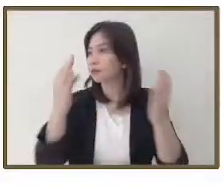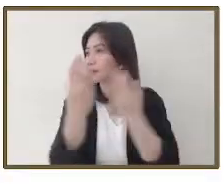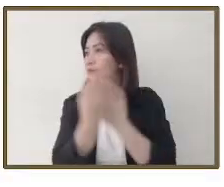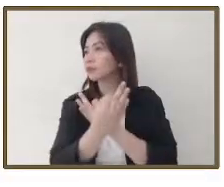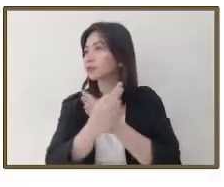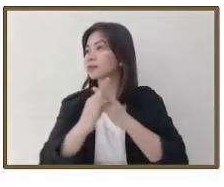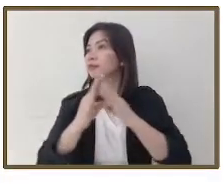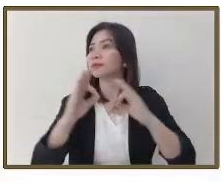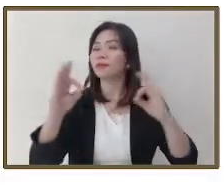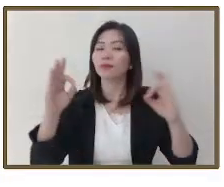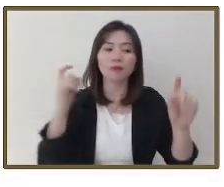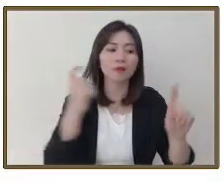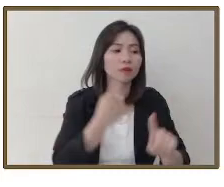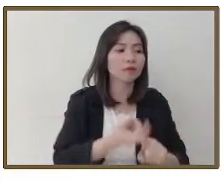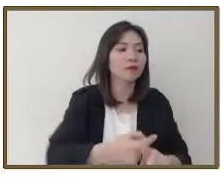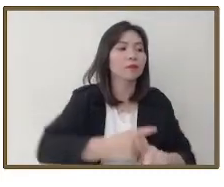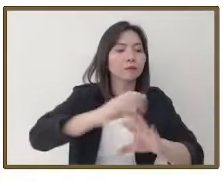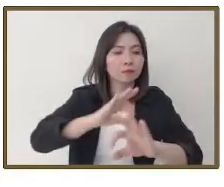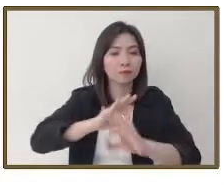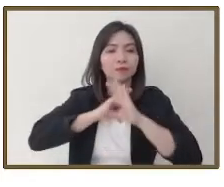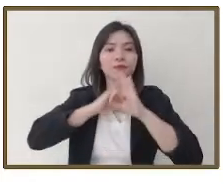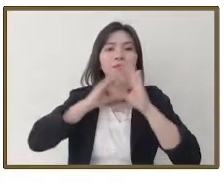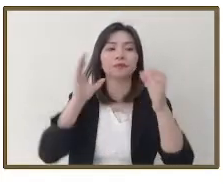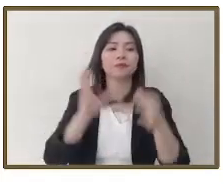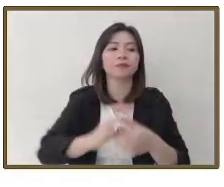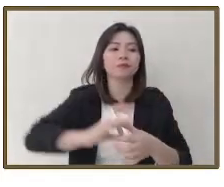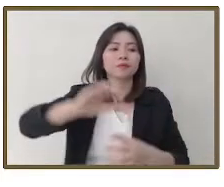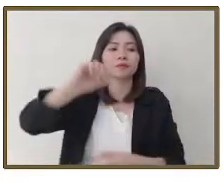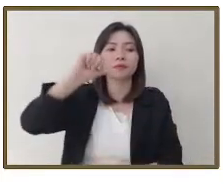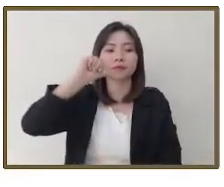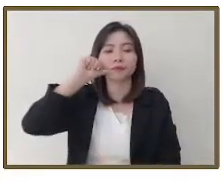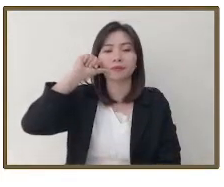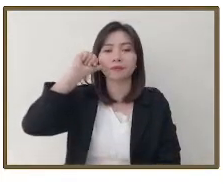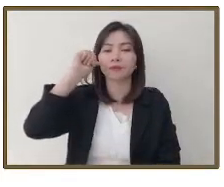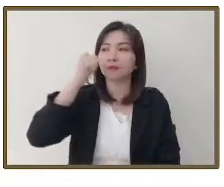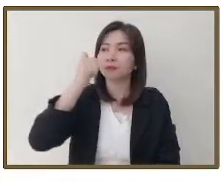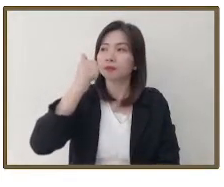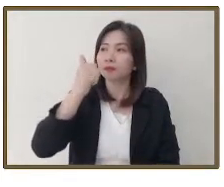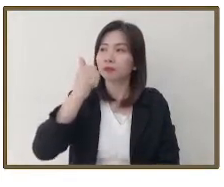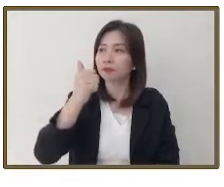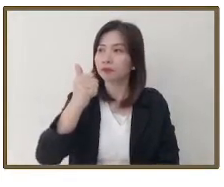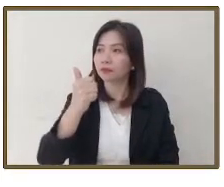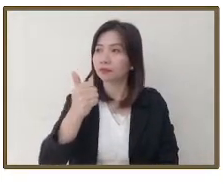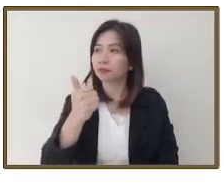I'm free from the fear of